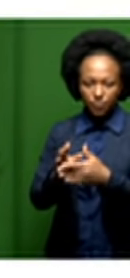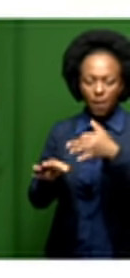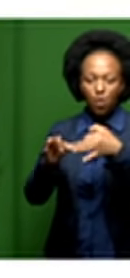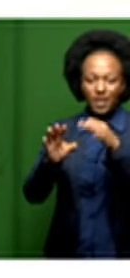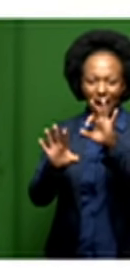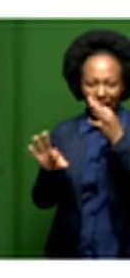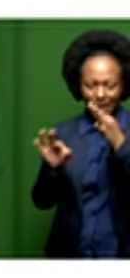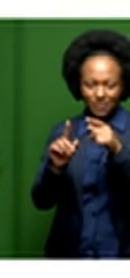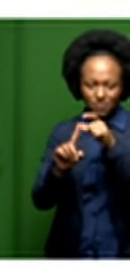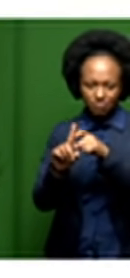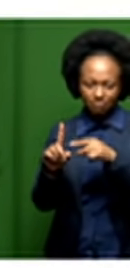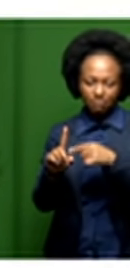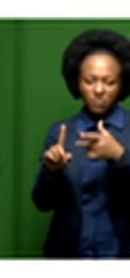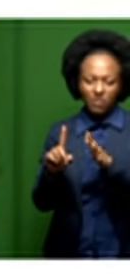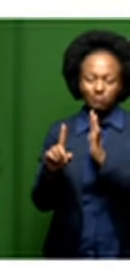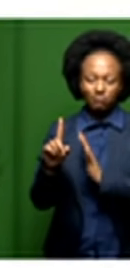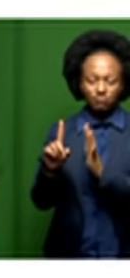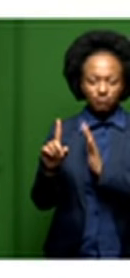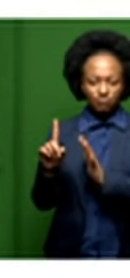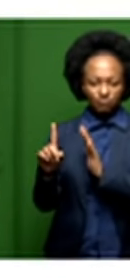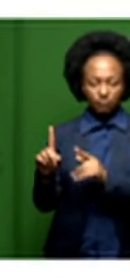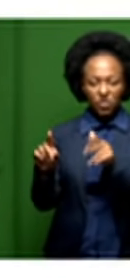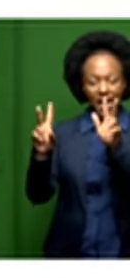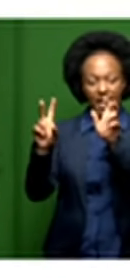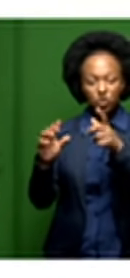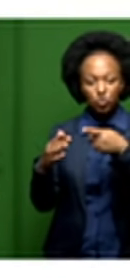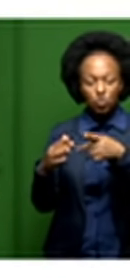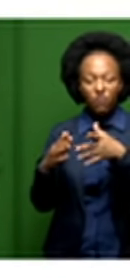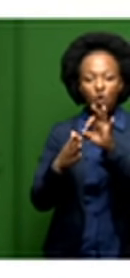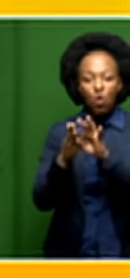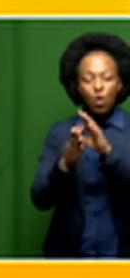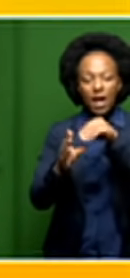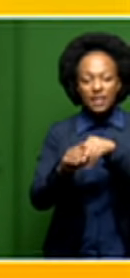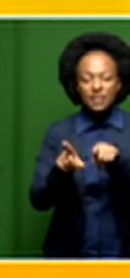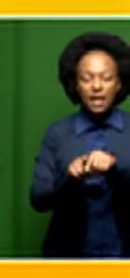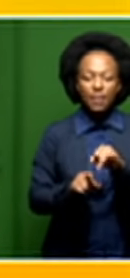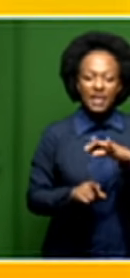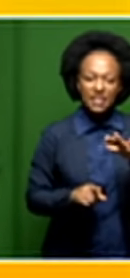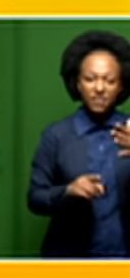analyst talking to us about just issues around elections, but the IEC announcing